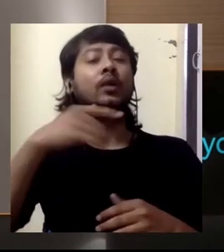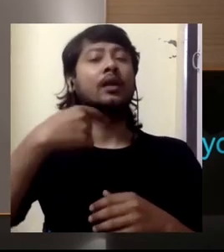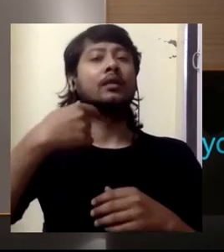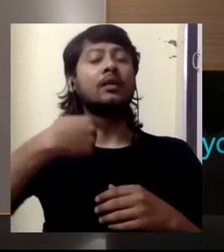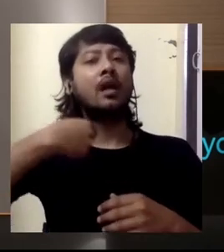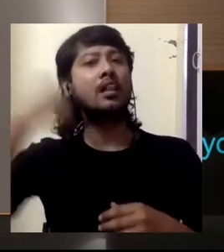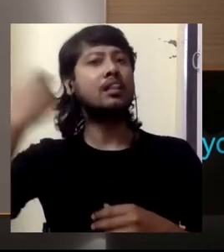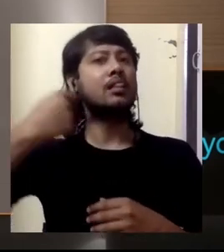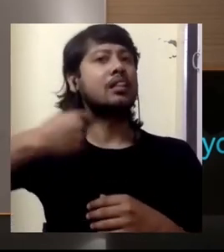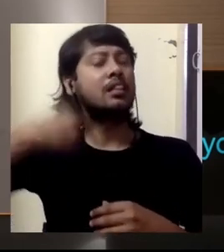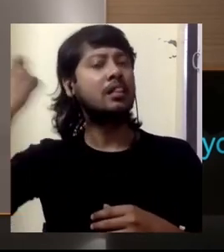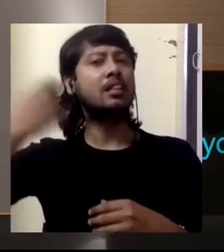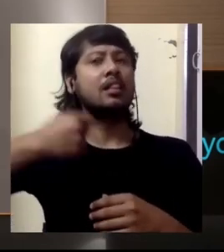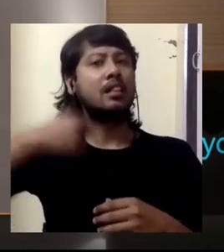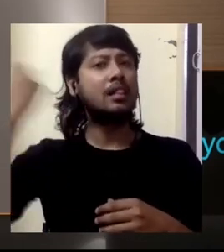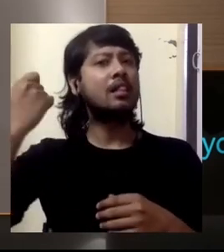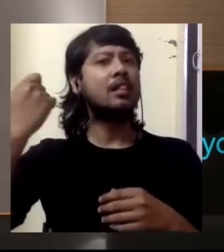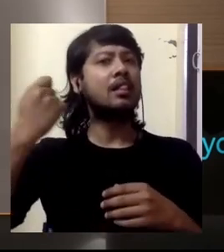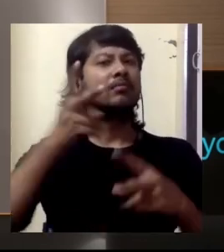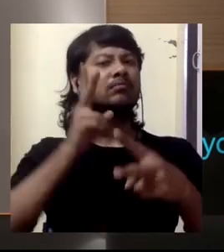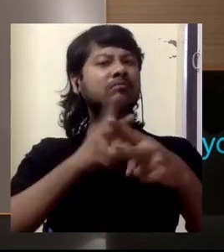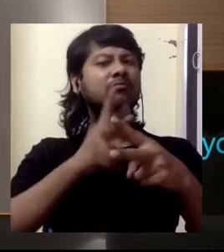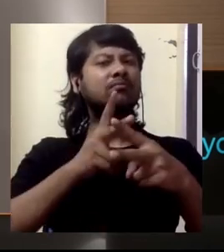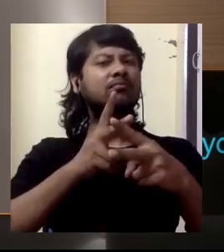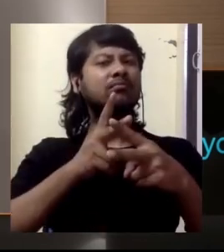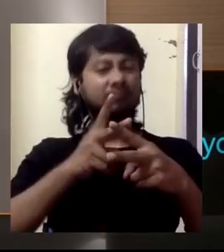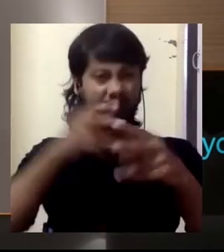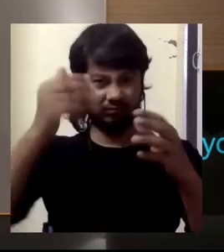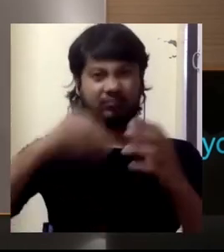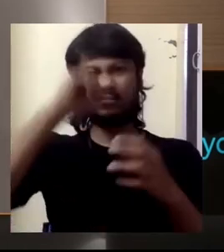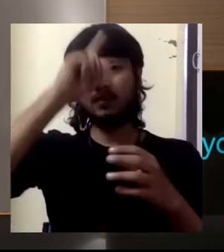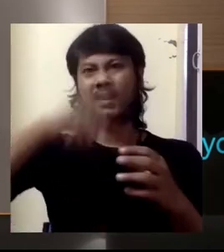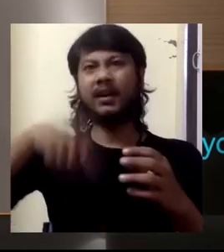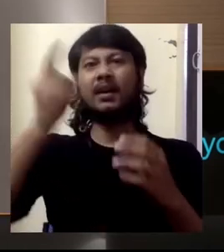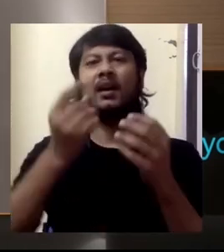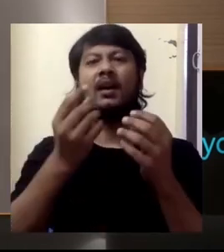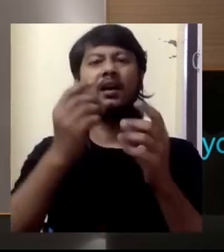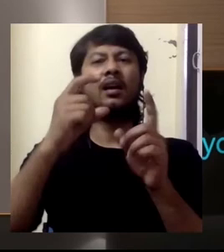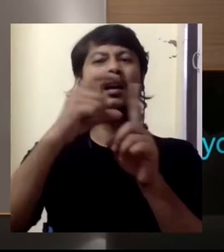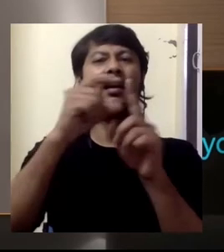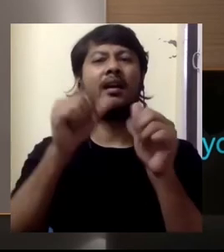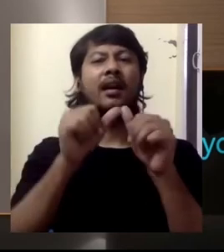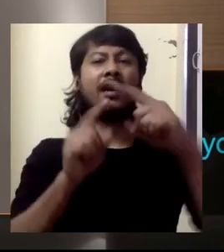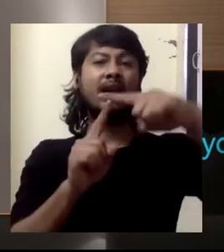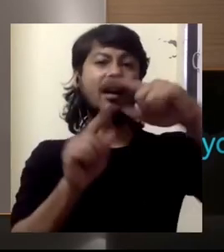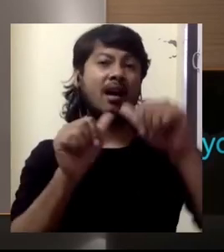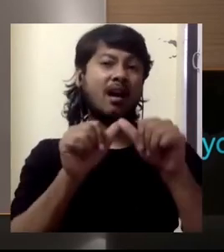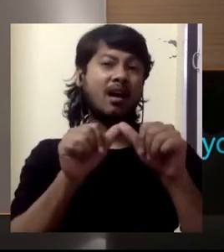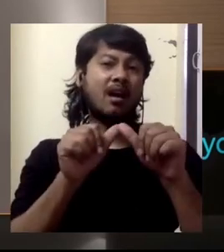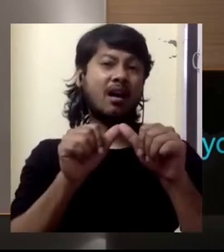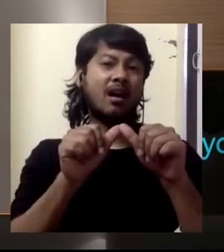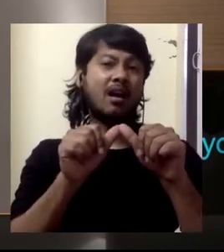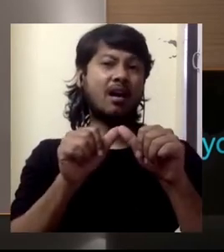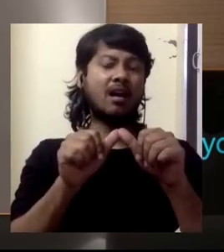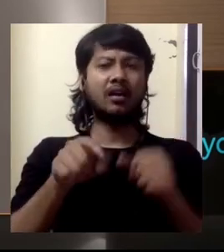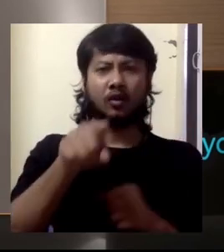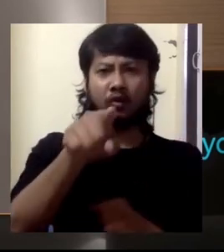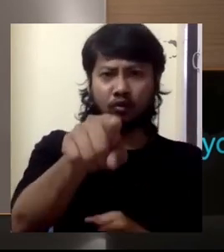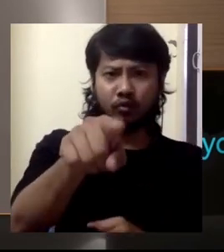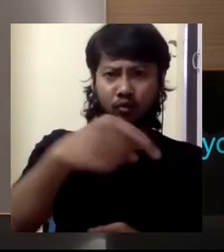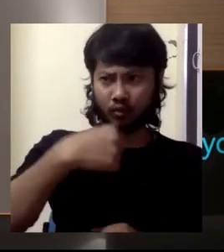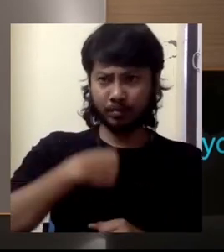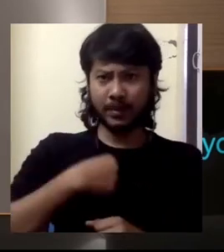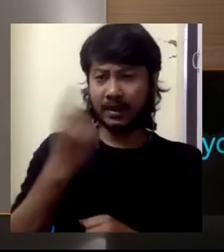statistics. But I'm not a statistic, and neither are you. For us, this is a matter of our